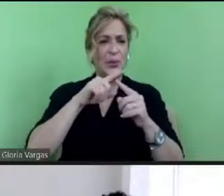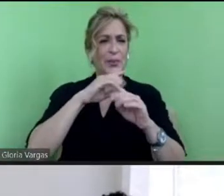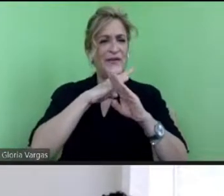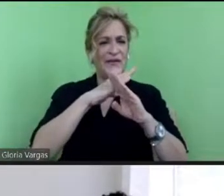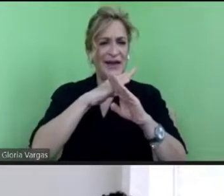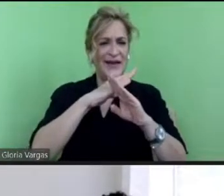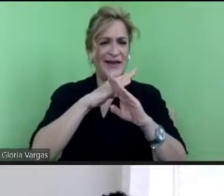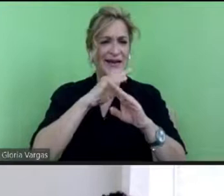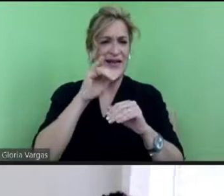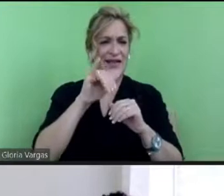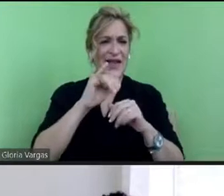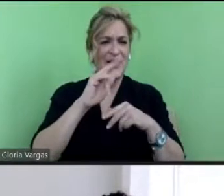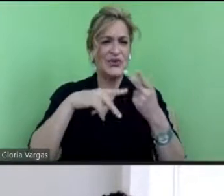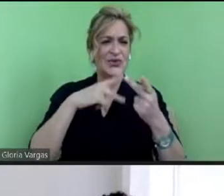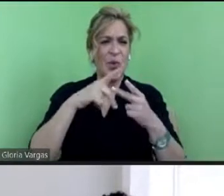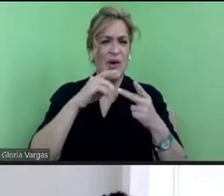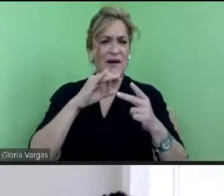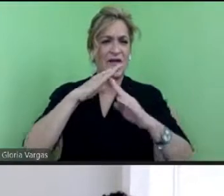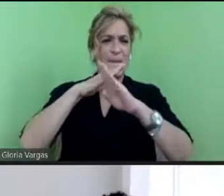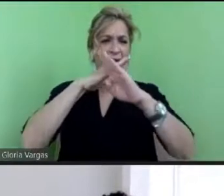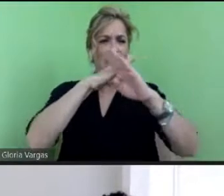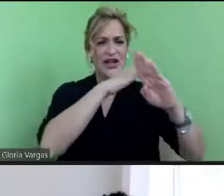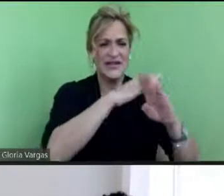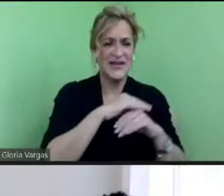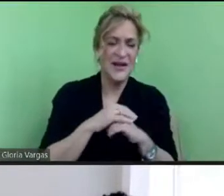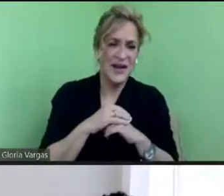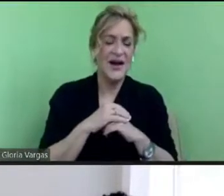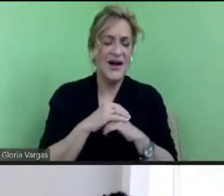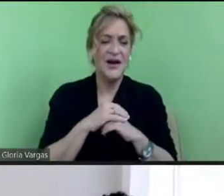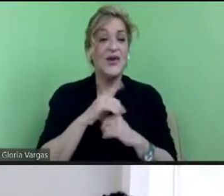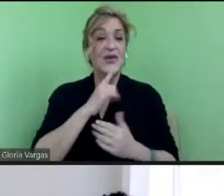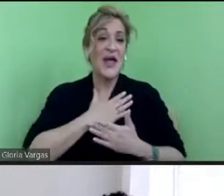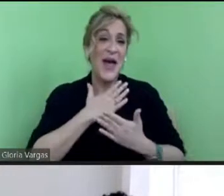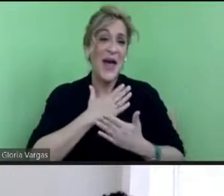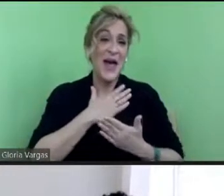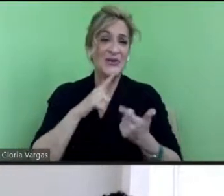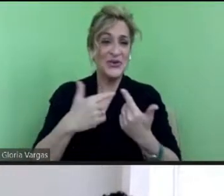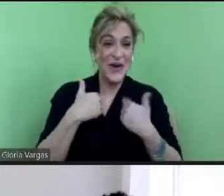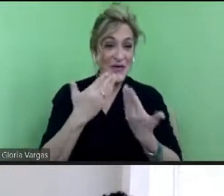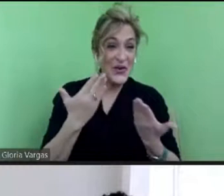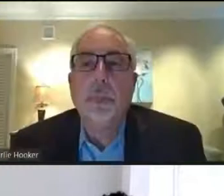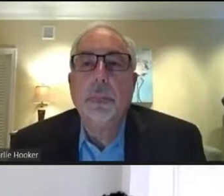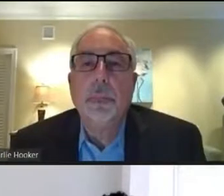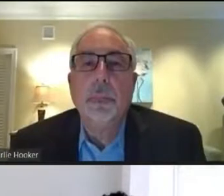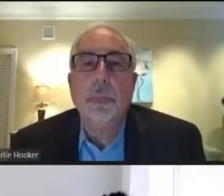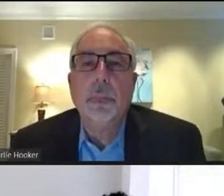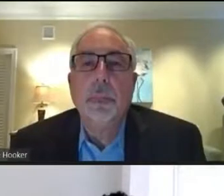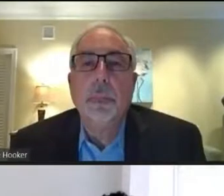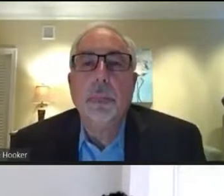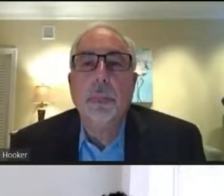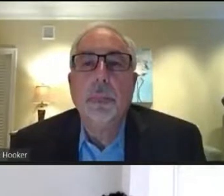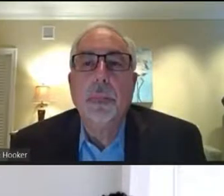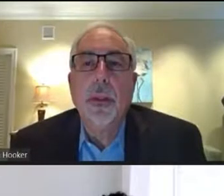we're so happy to have you with us here today. Please, floor is yours.